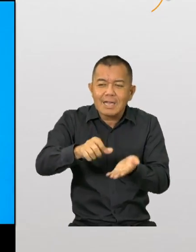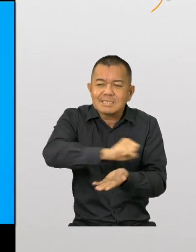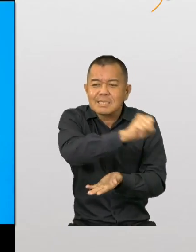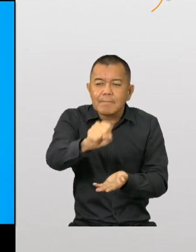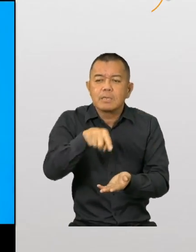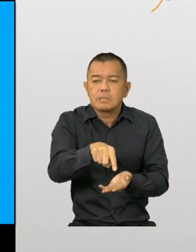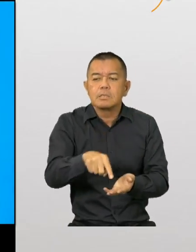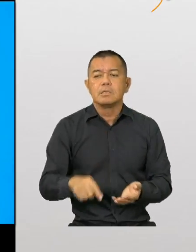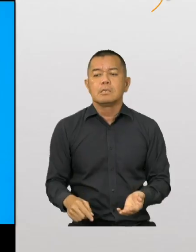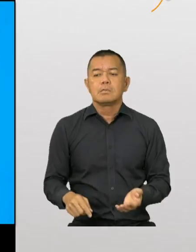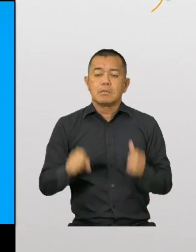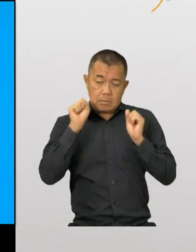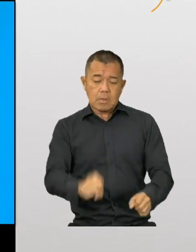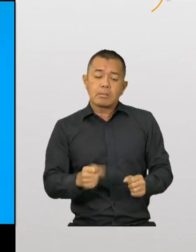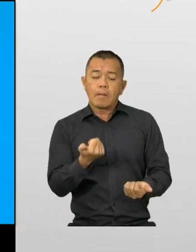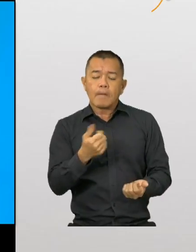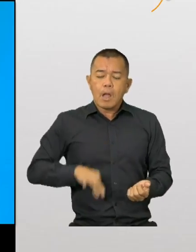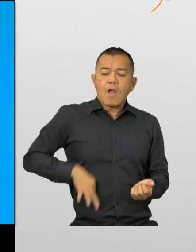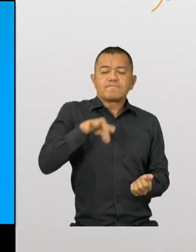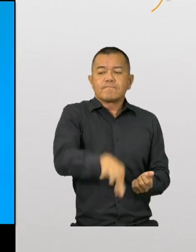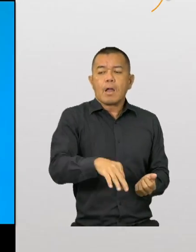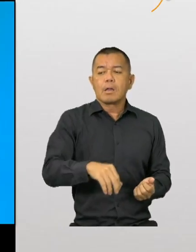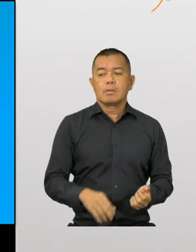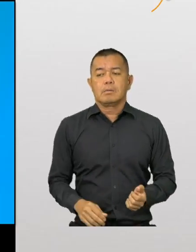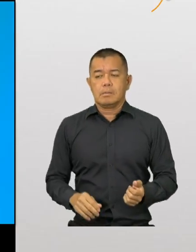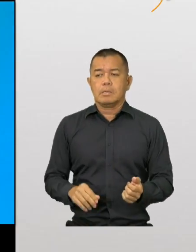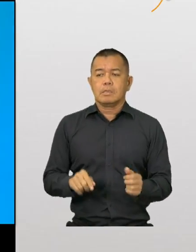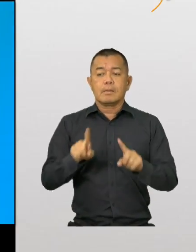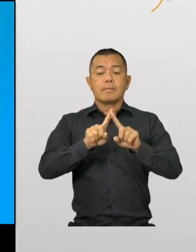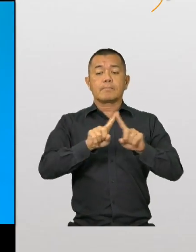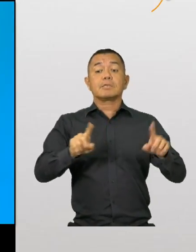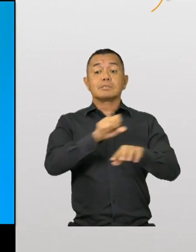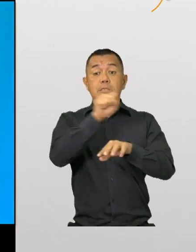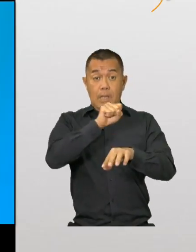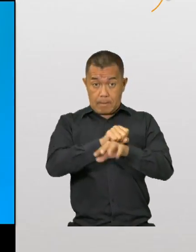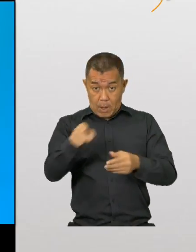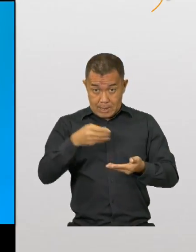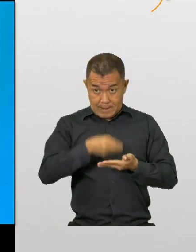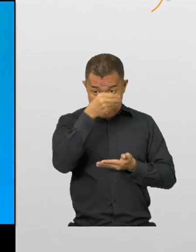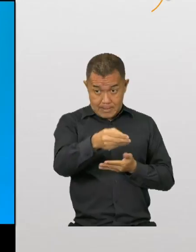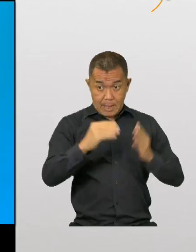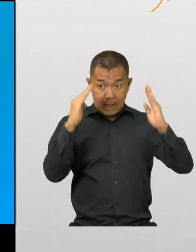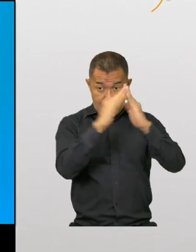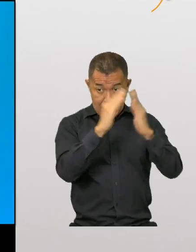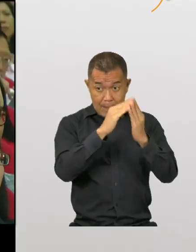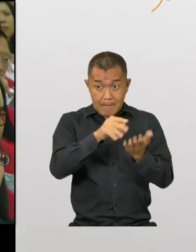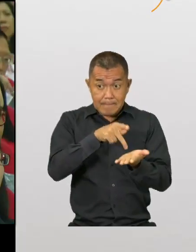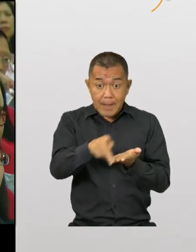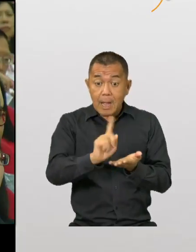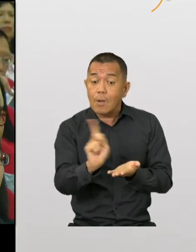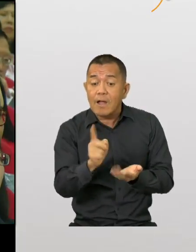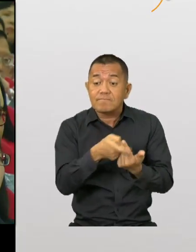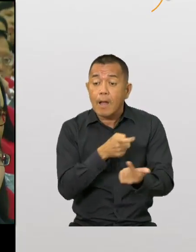Whereas in Singapore, you buy a flat, you pay for most of it, if not all of it, out of your CPF, and the flat is yours.